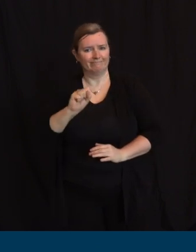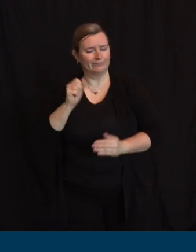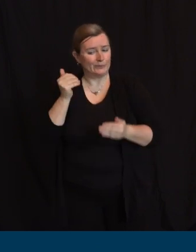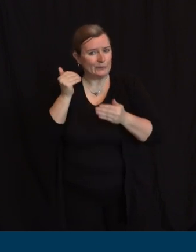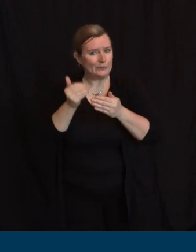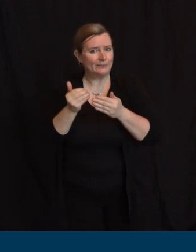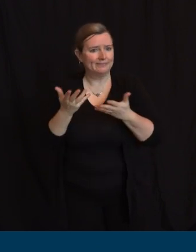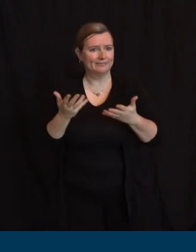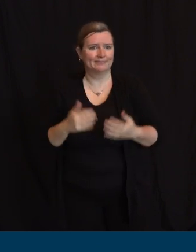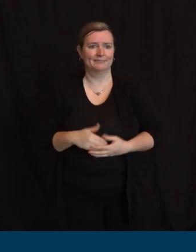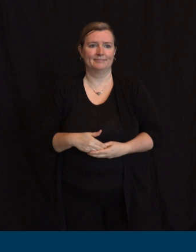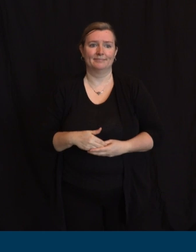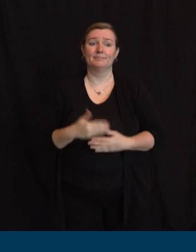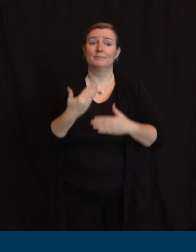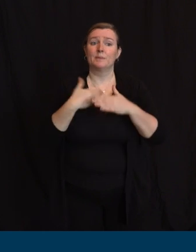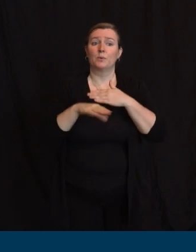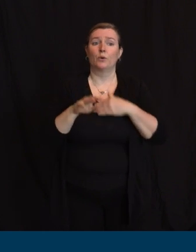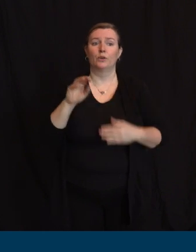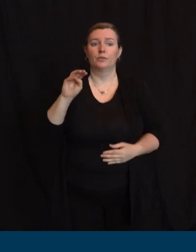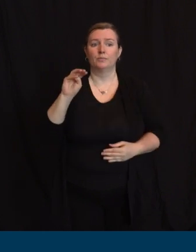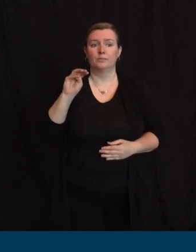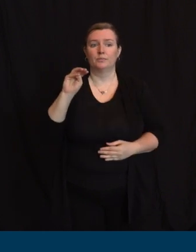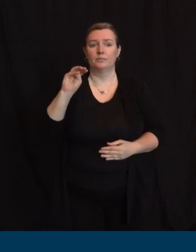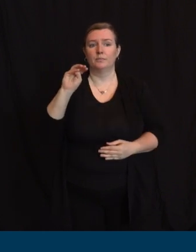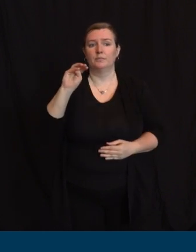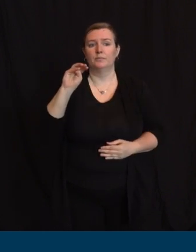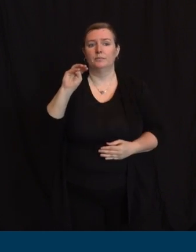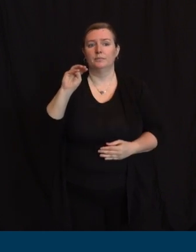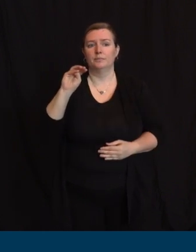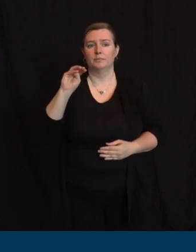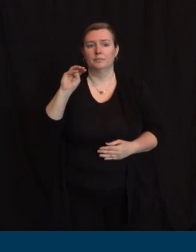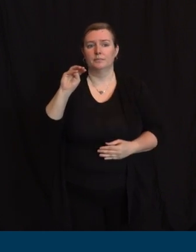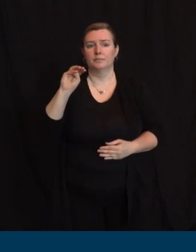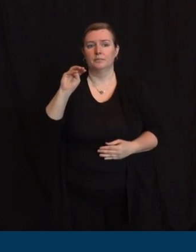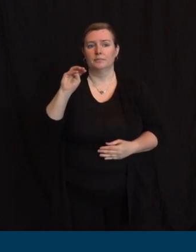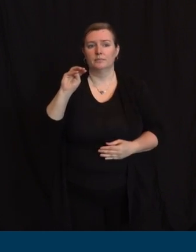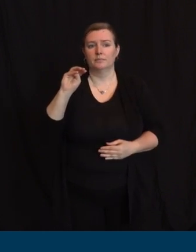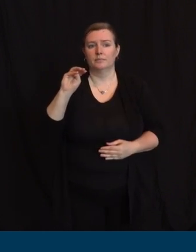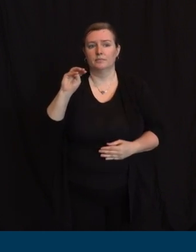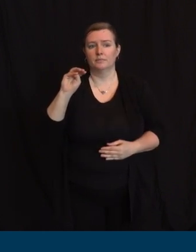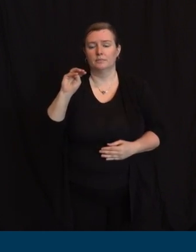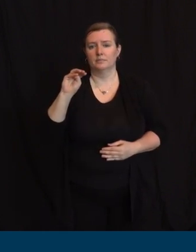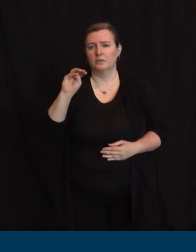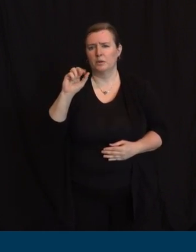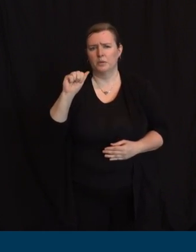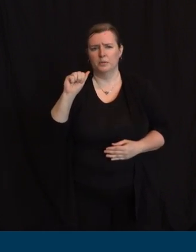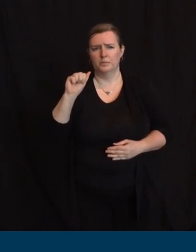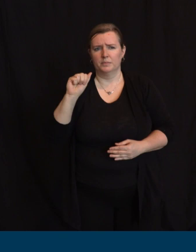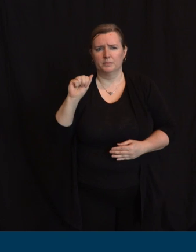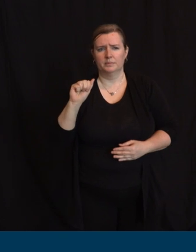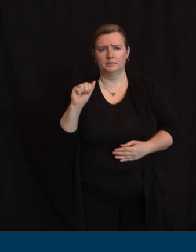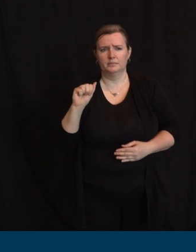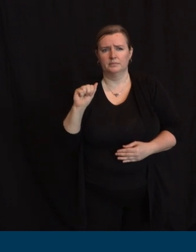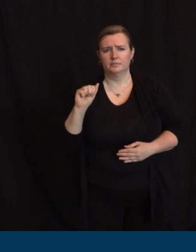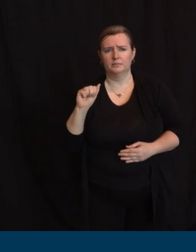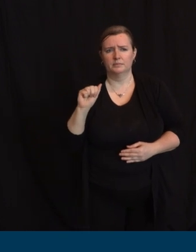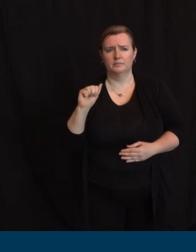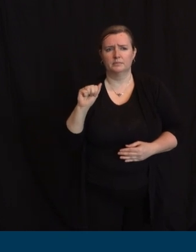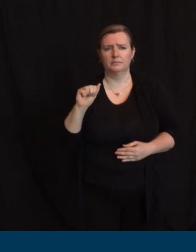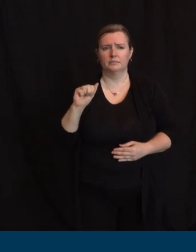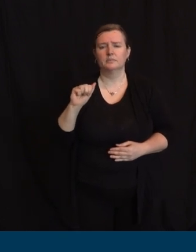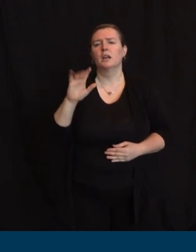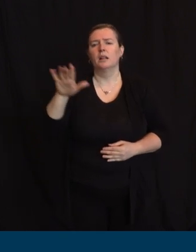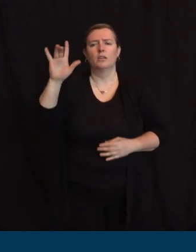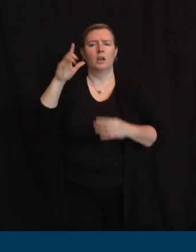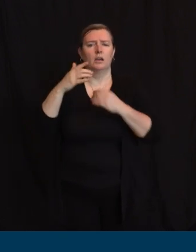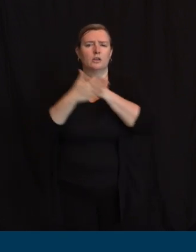She was born Margaret Buchalter in Budapest and grew up in a small town near the border with Czechoslovakia. When